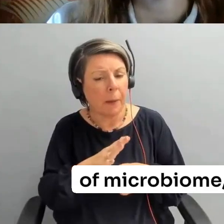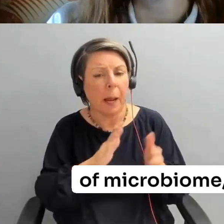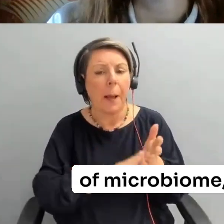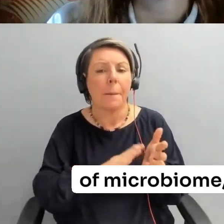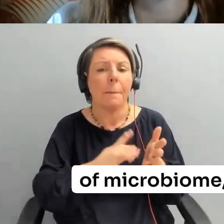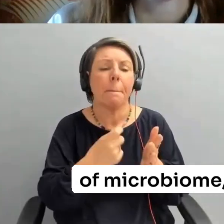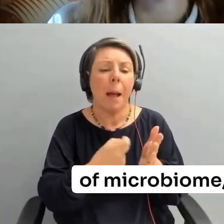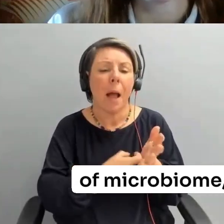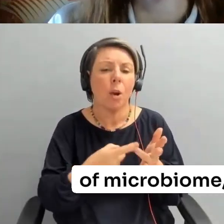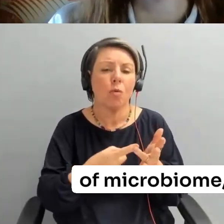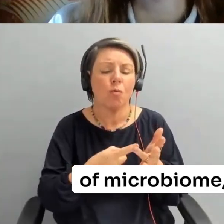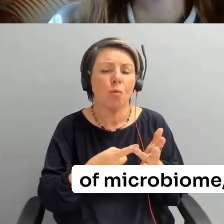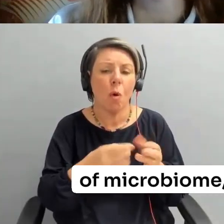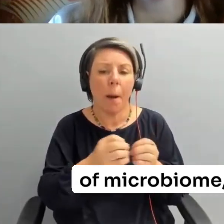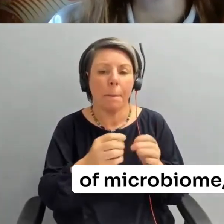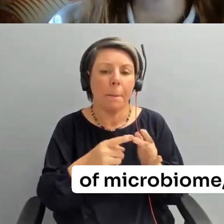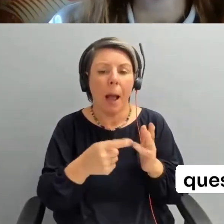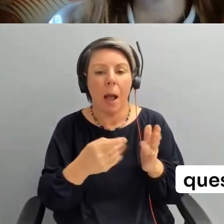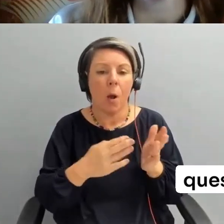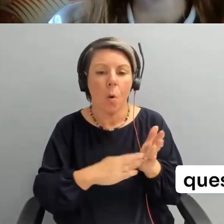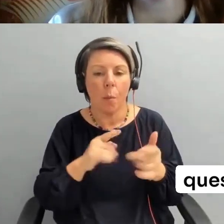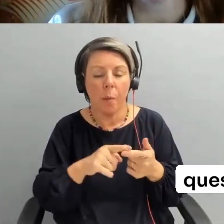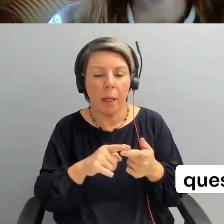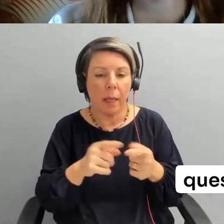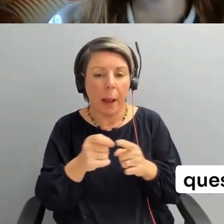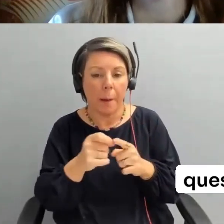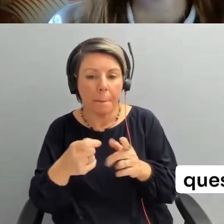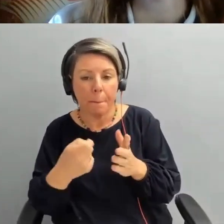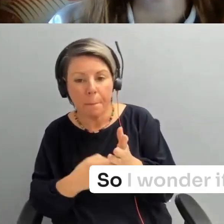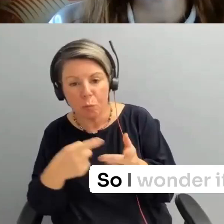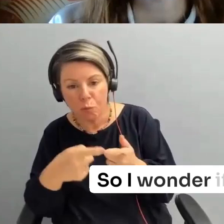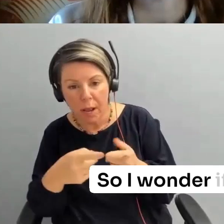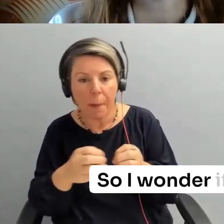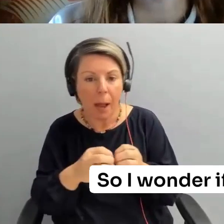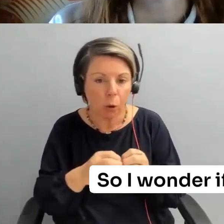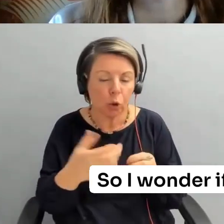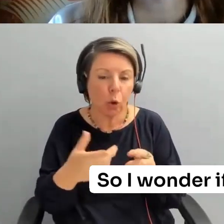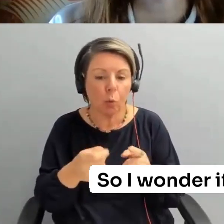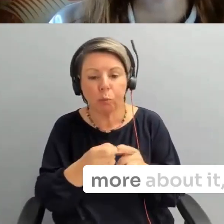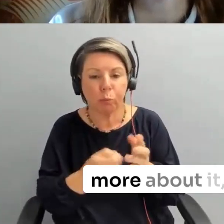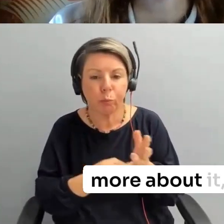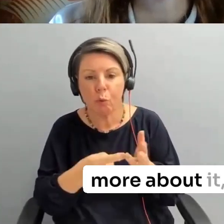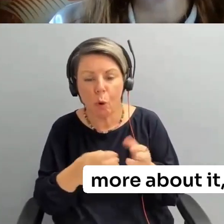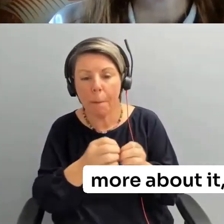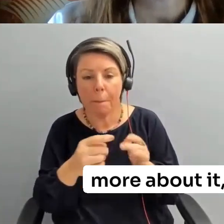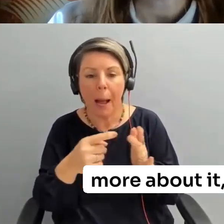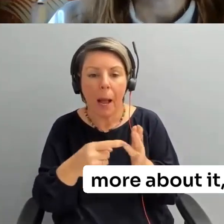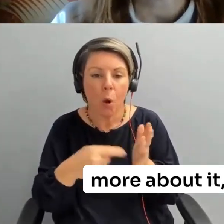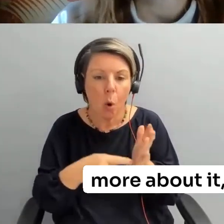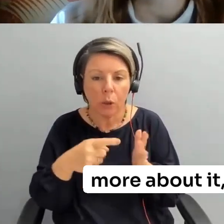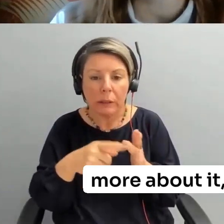microbiome, probiotics, and there's a few questions around this. So I wonder if you could speak a little bit more about it, because